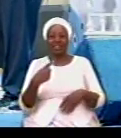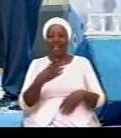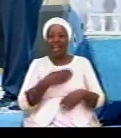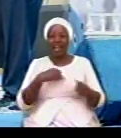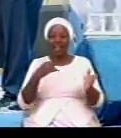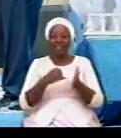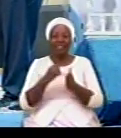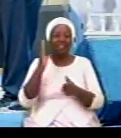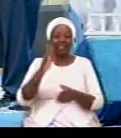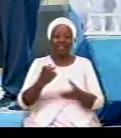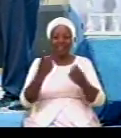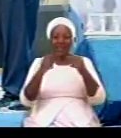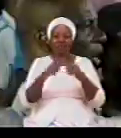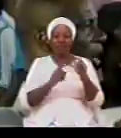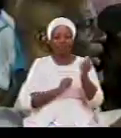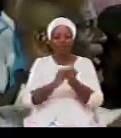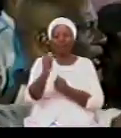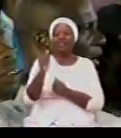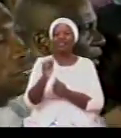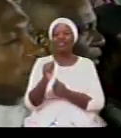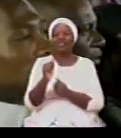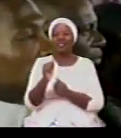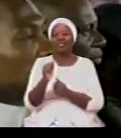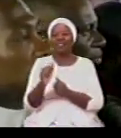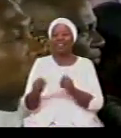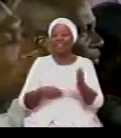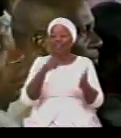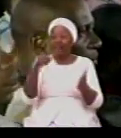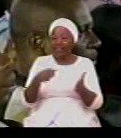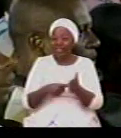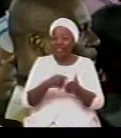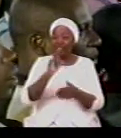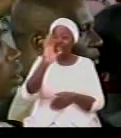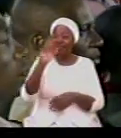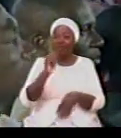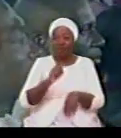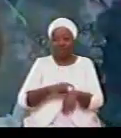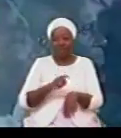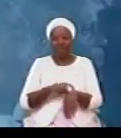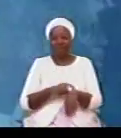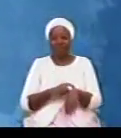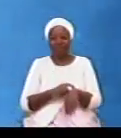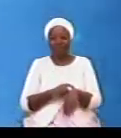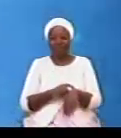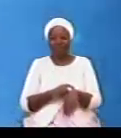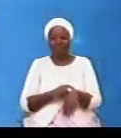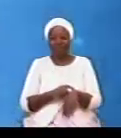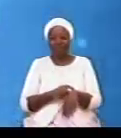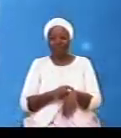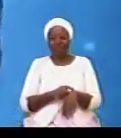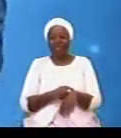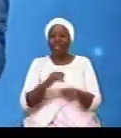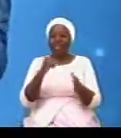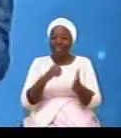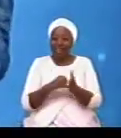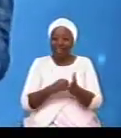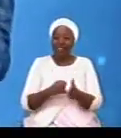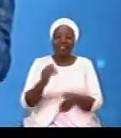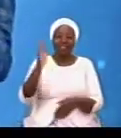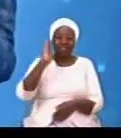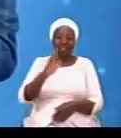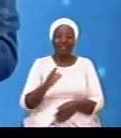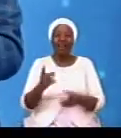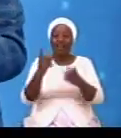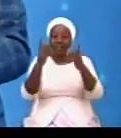This is your time. It shall come to pass. In